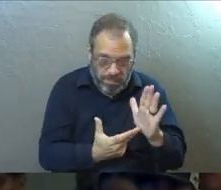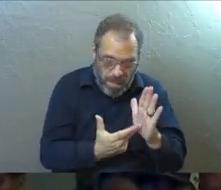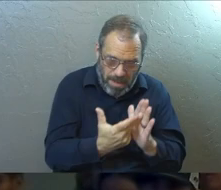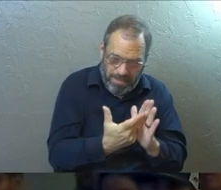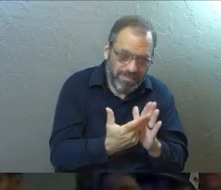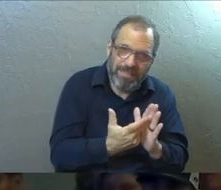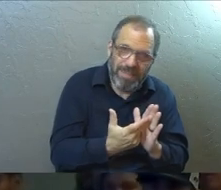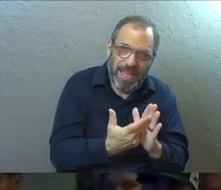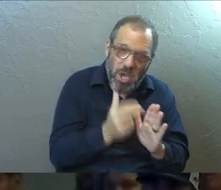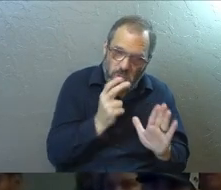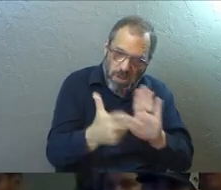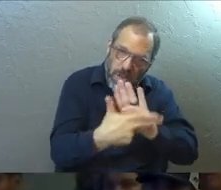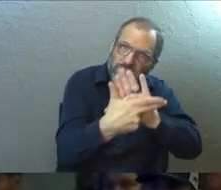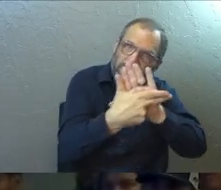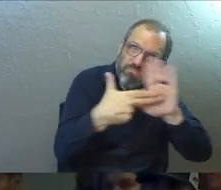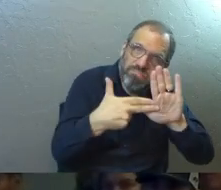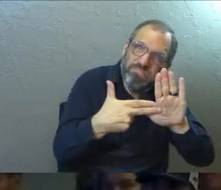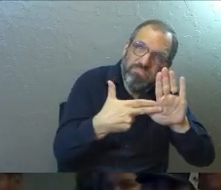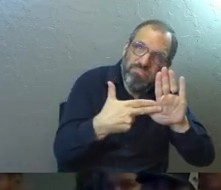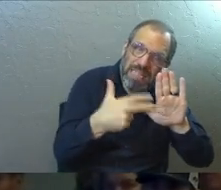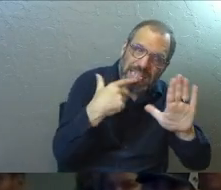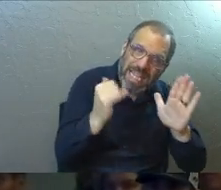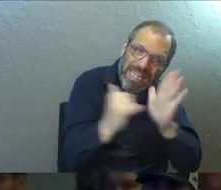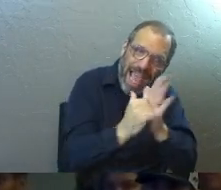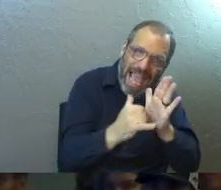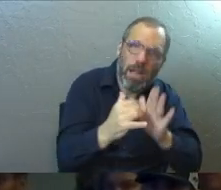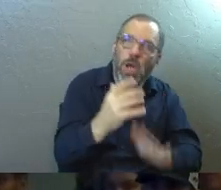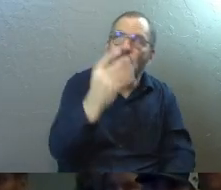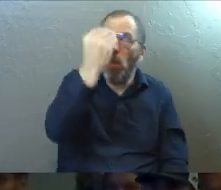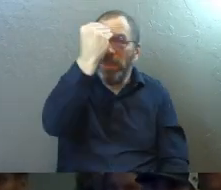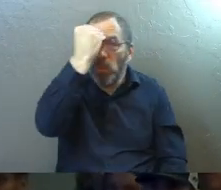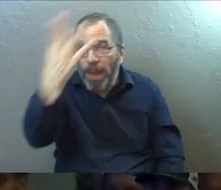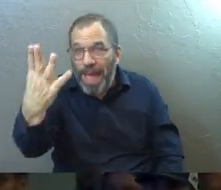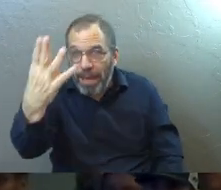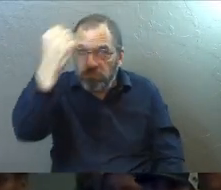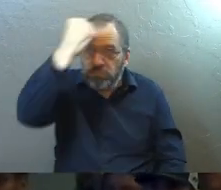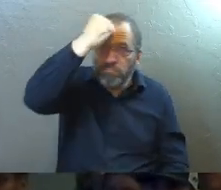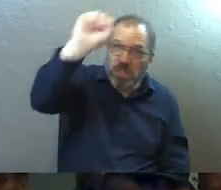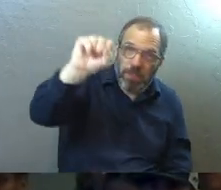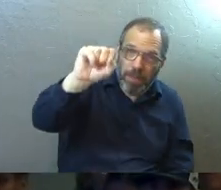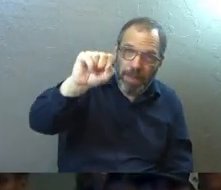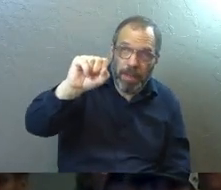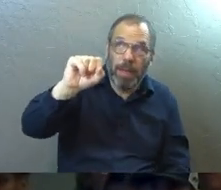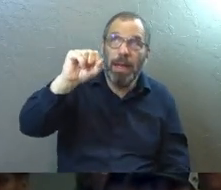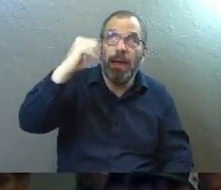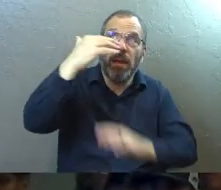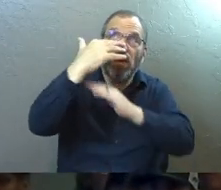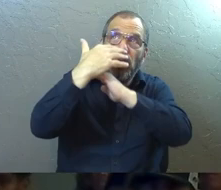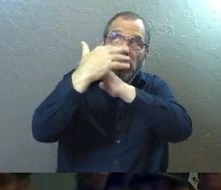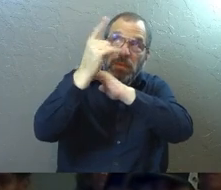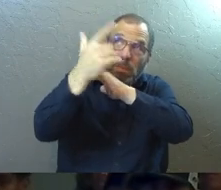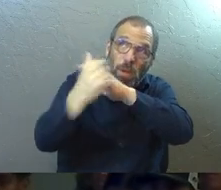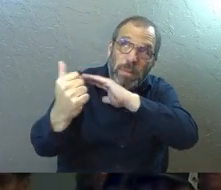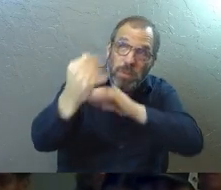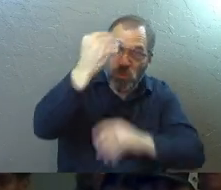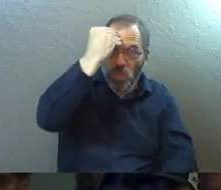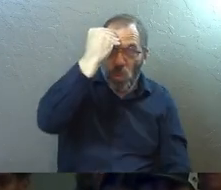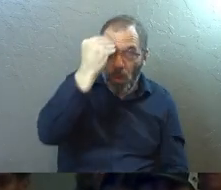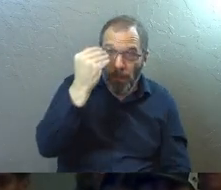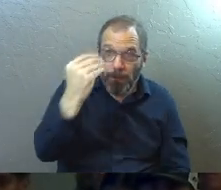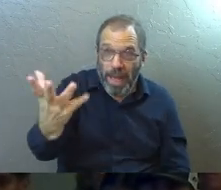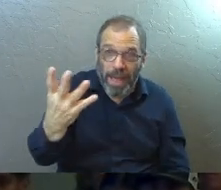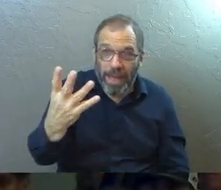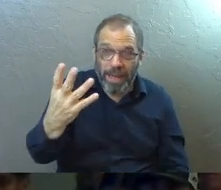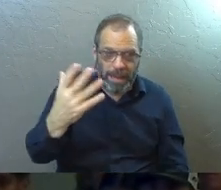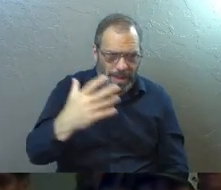not calling something what it is, a spade, and going, nah, this is a moment to obey or disobey. And I've been called by God to obey. I